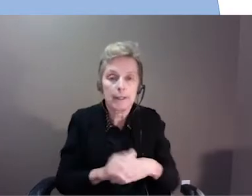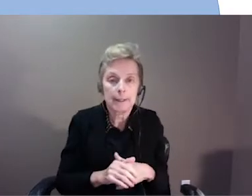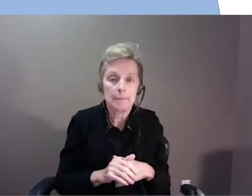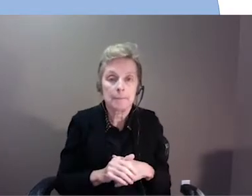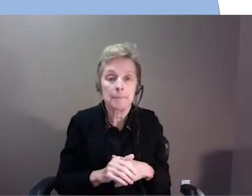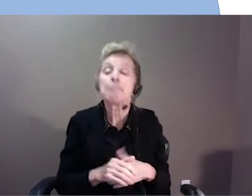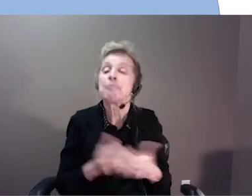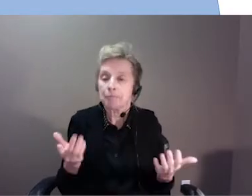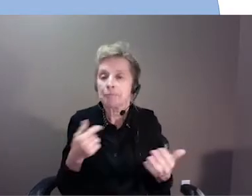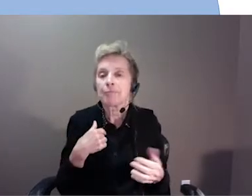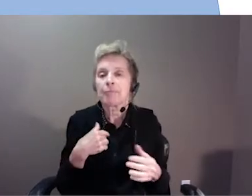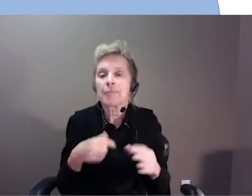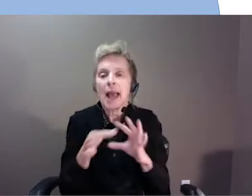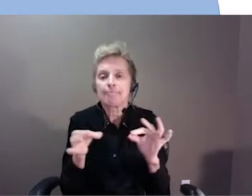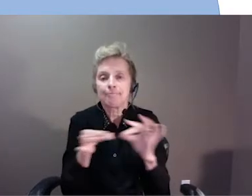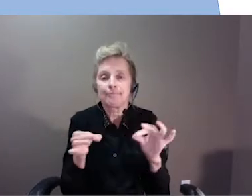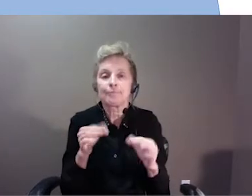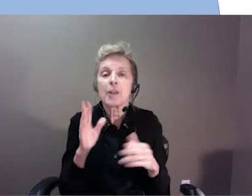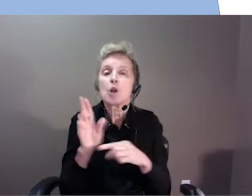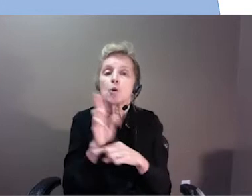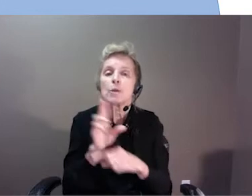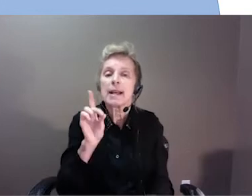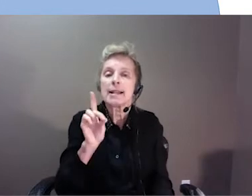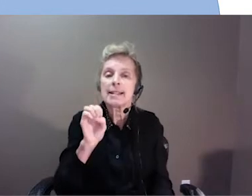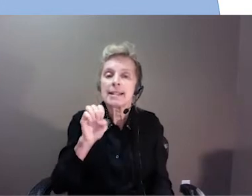So as I mentioned earlier, we use a Delphi survey as